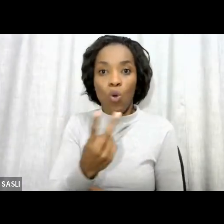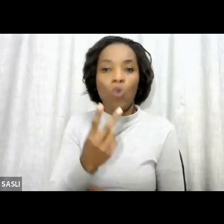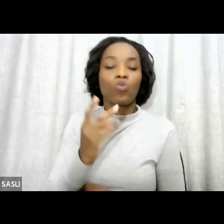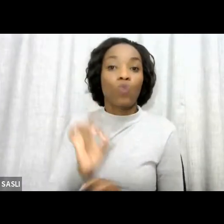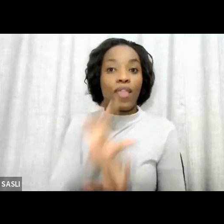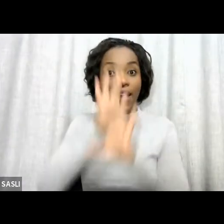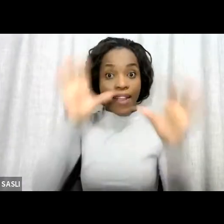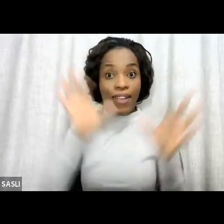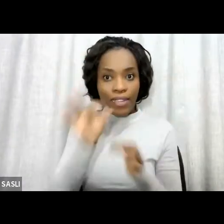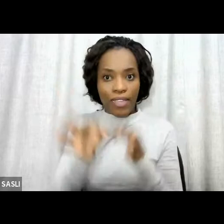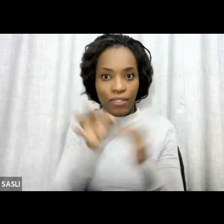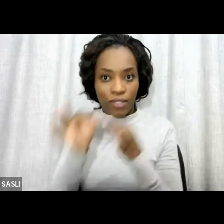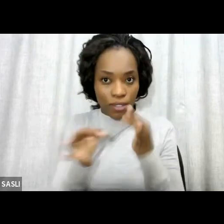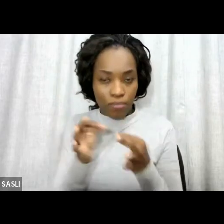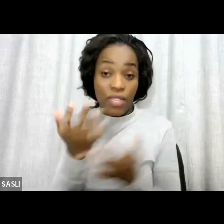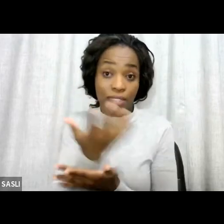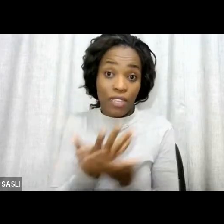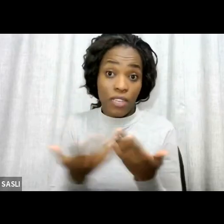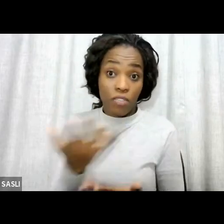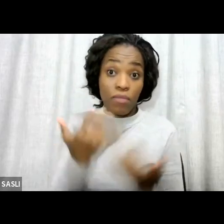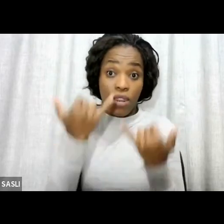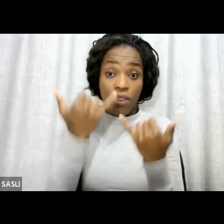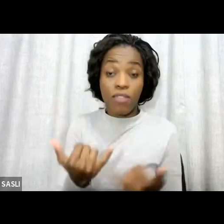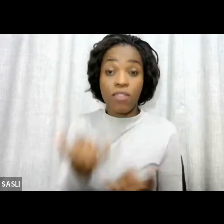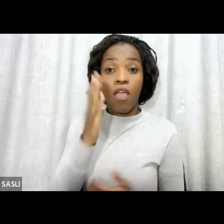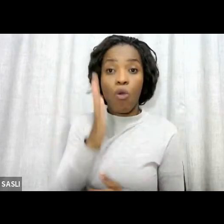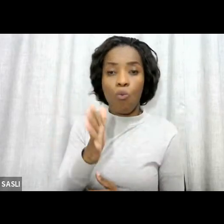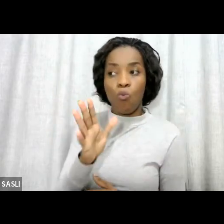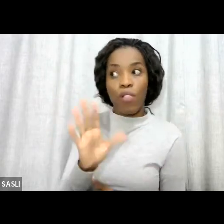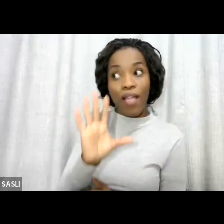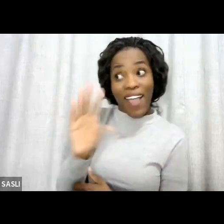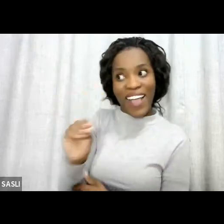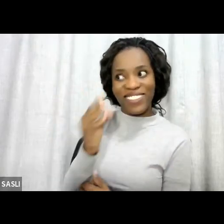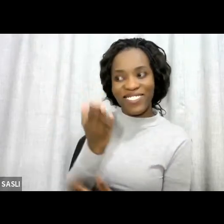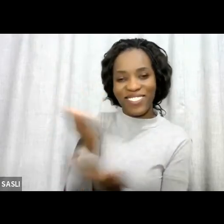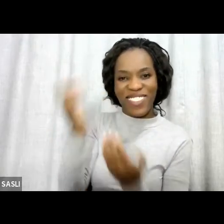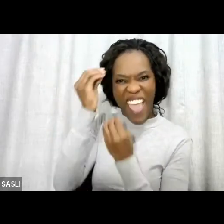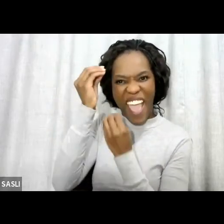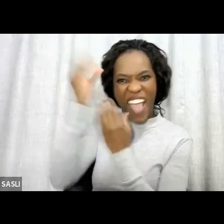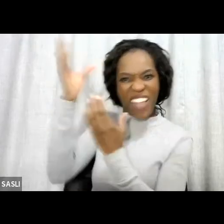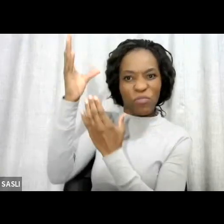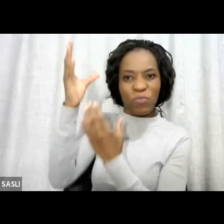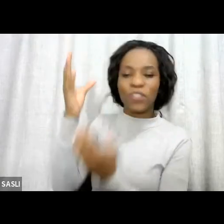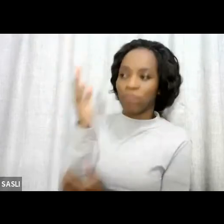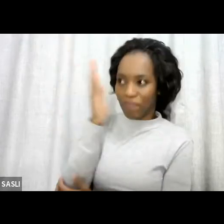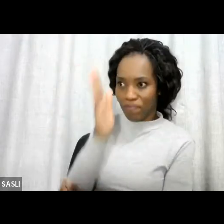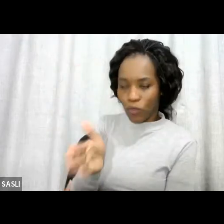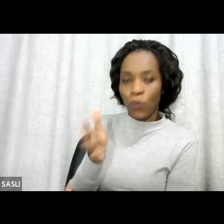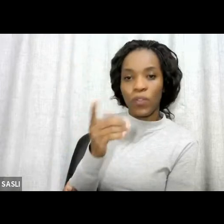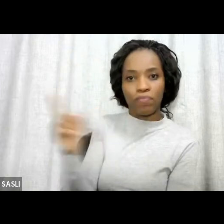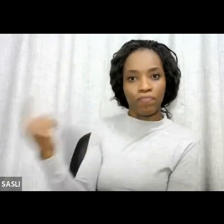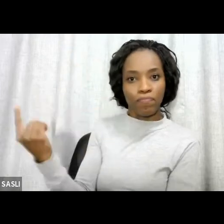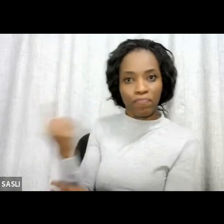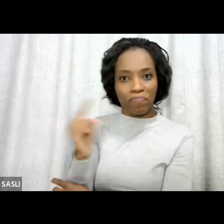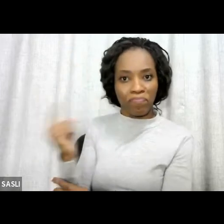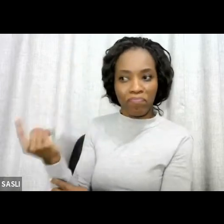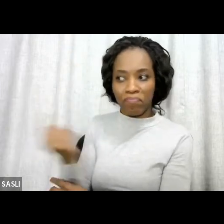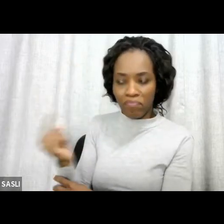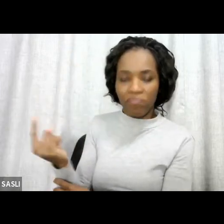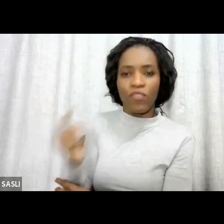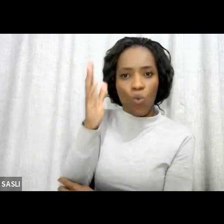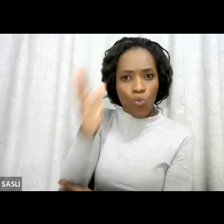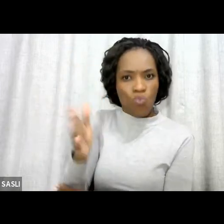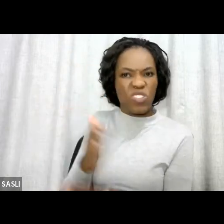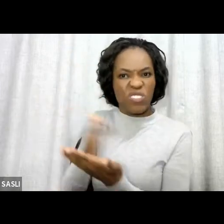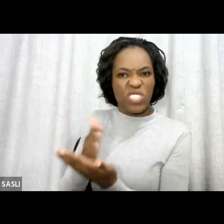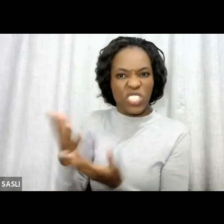engagement. I will now call on our experts who will further come and share with us some messages or